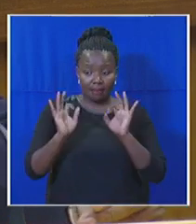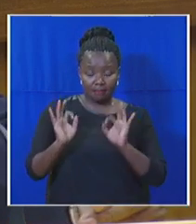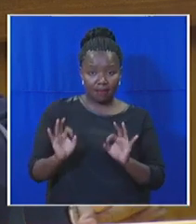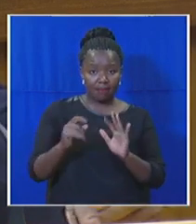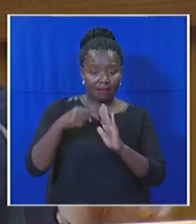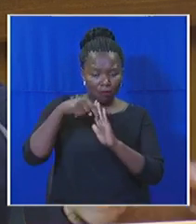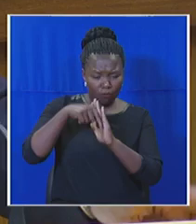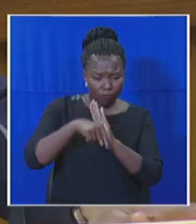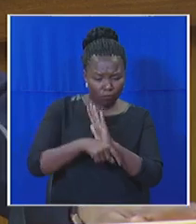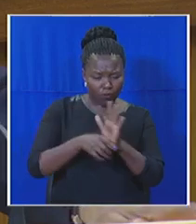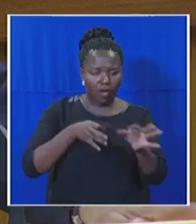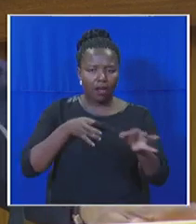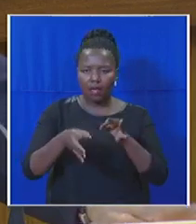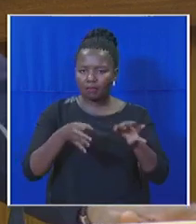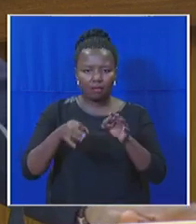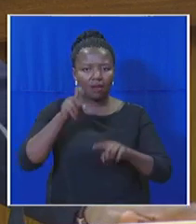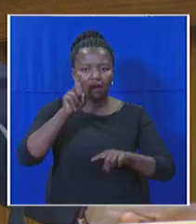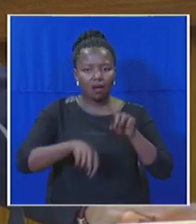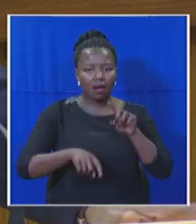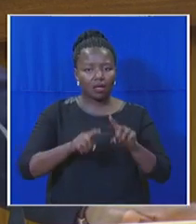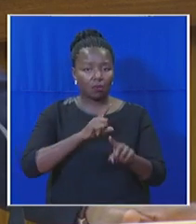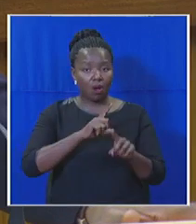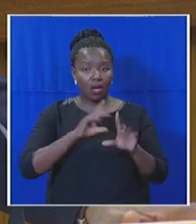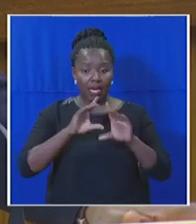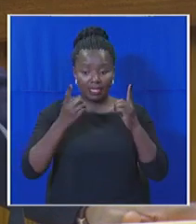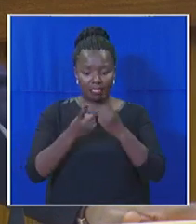now, but that matter is being worked on by the department.